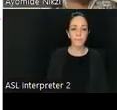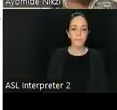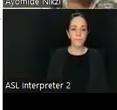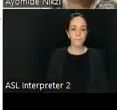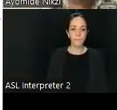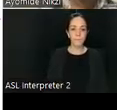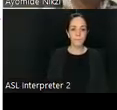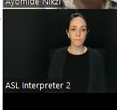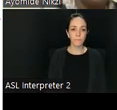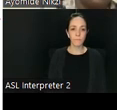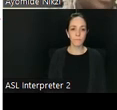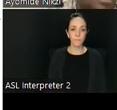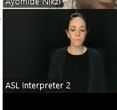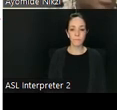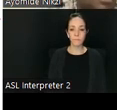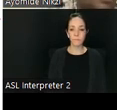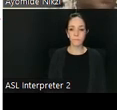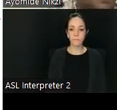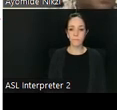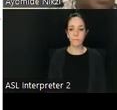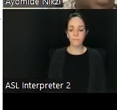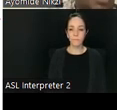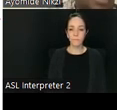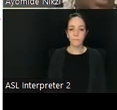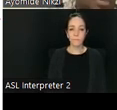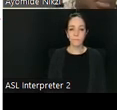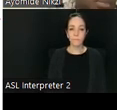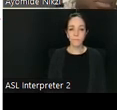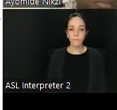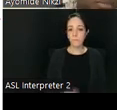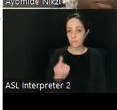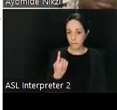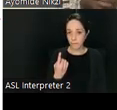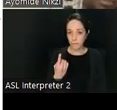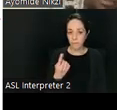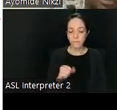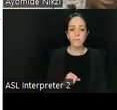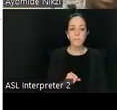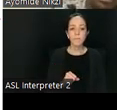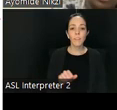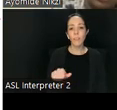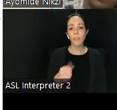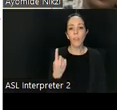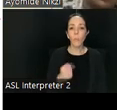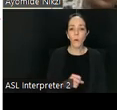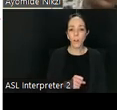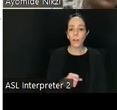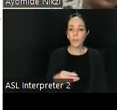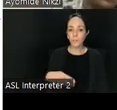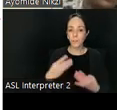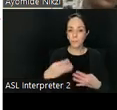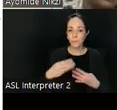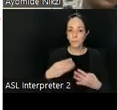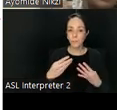quote, the excerpt. So that's one, and then we can go to the other one, which is a little bit further down, 8.2, I